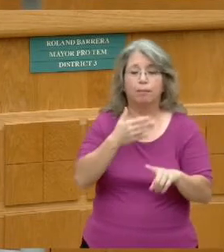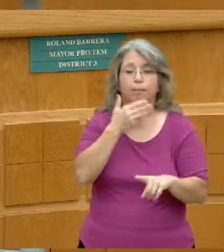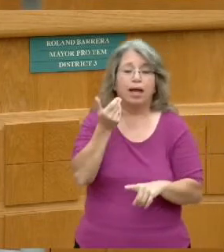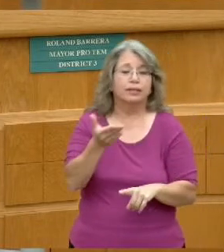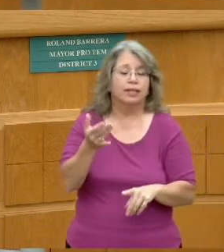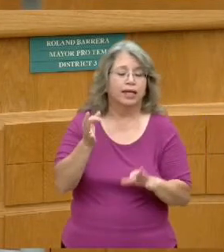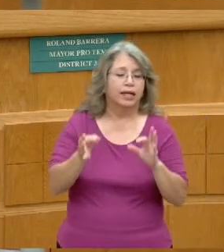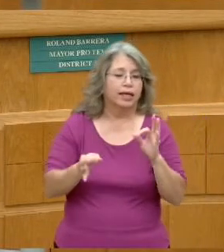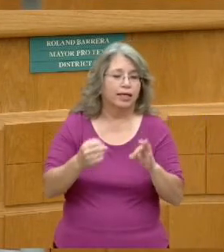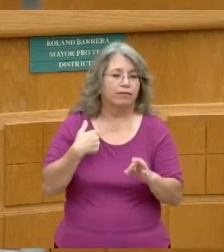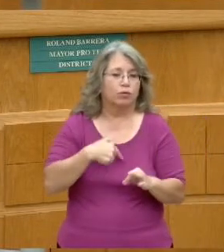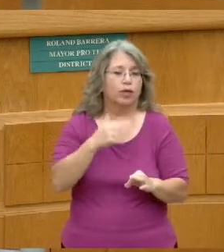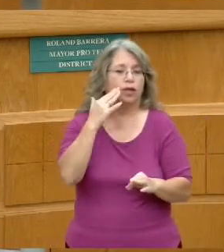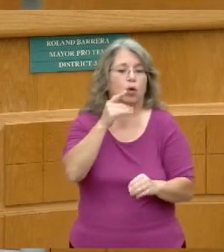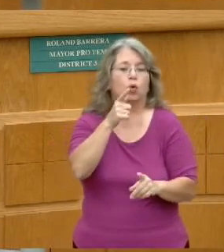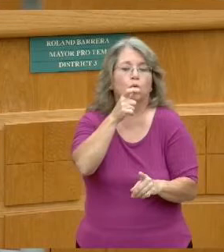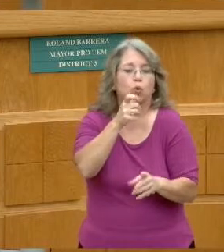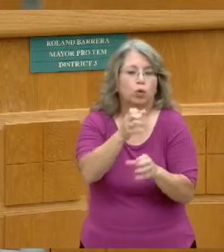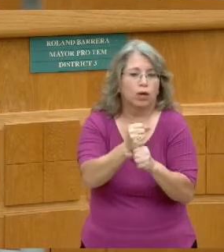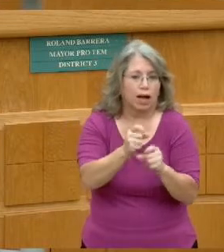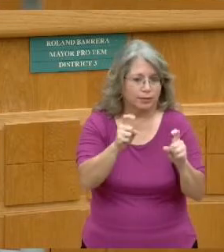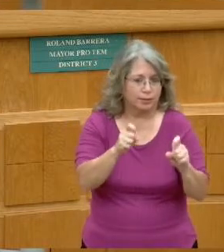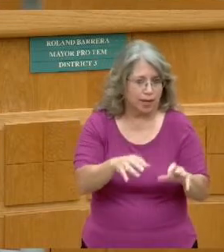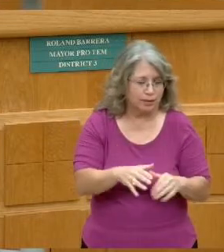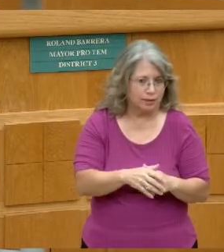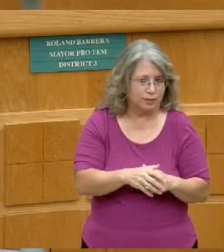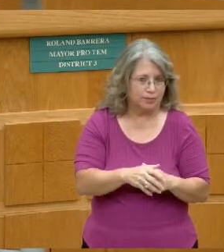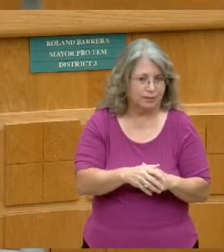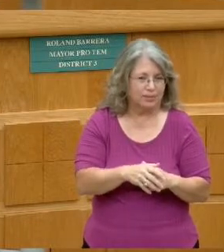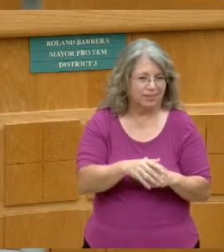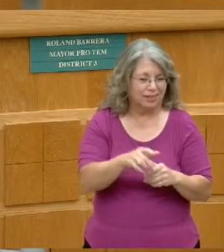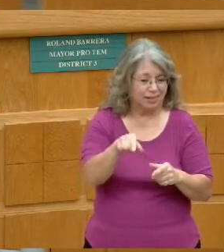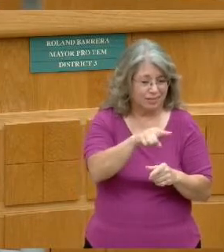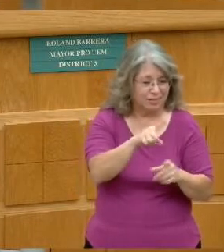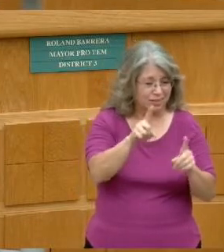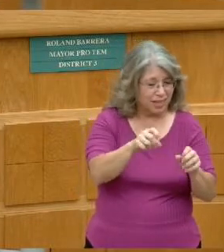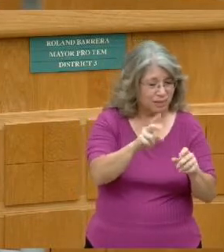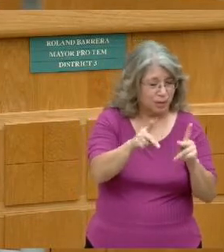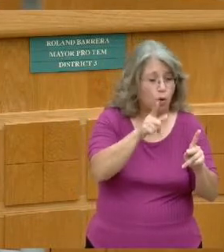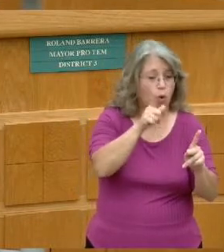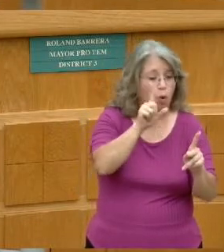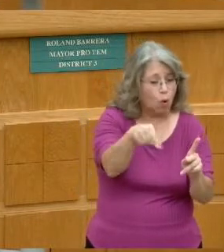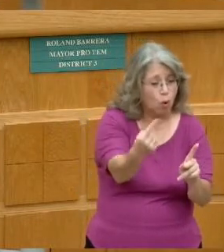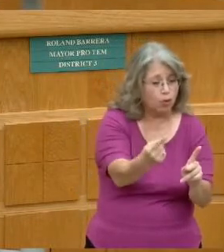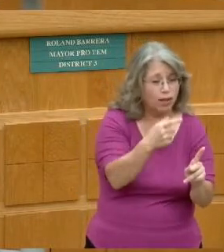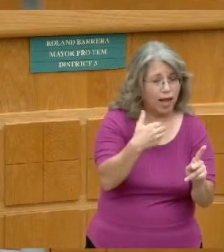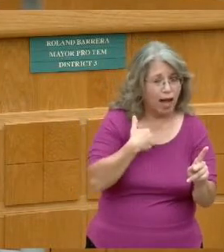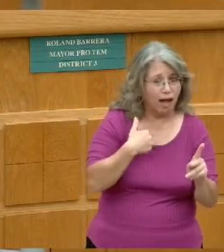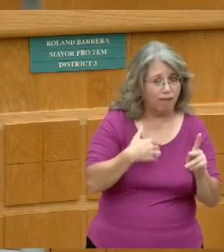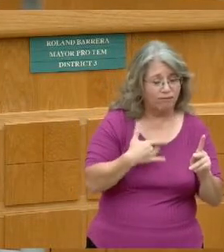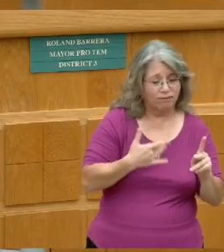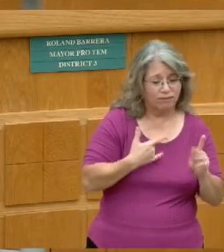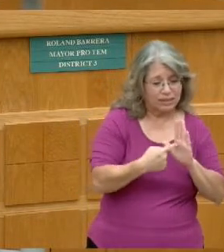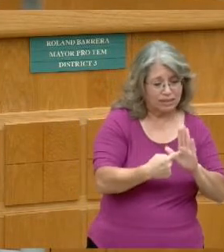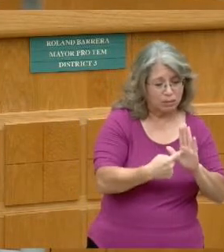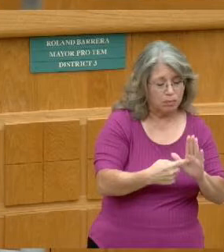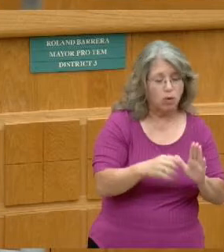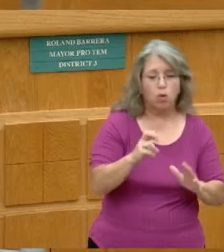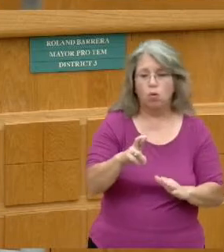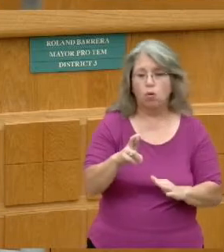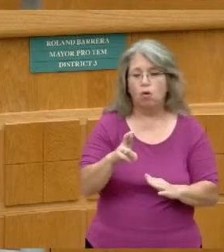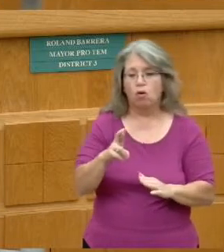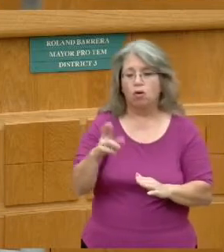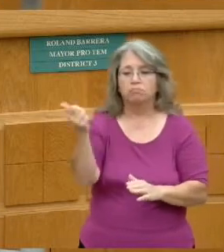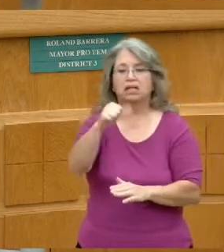becomes, you know, somewhat unhelpful if we don't know those things. We have to make a lot more assumptions.